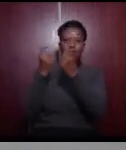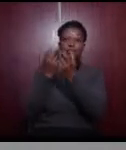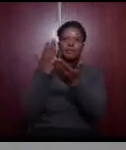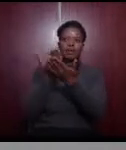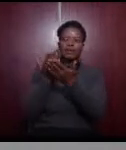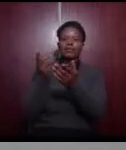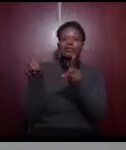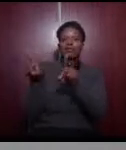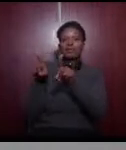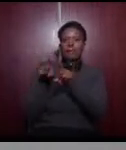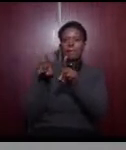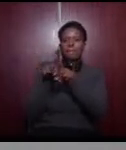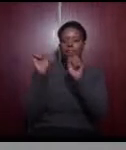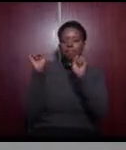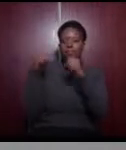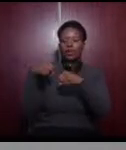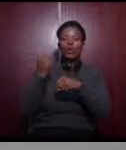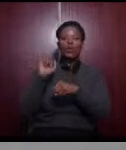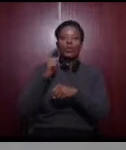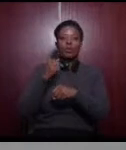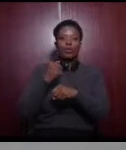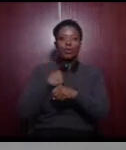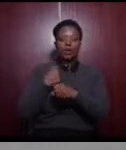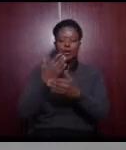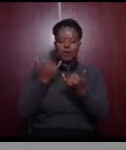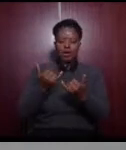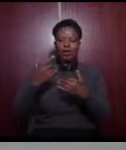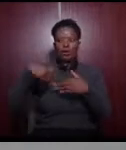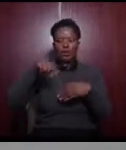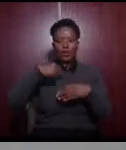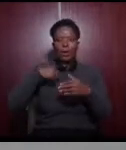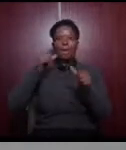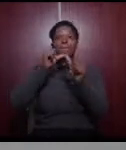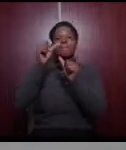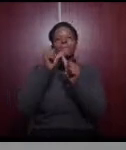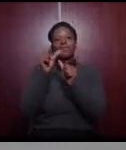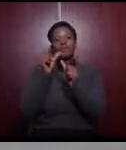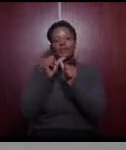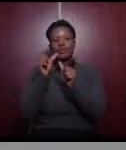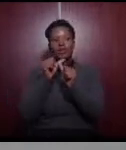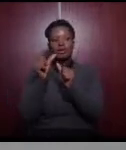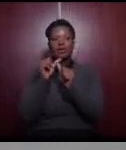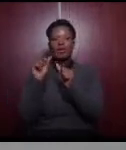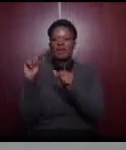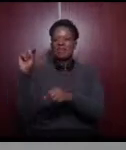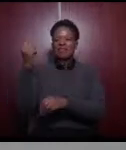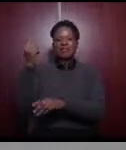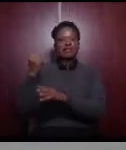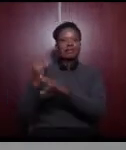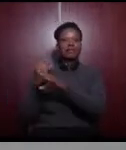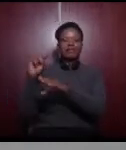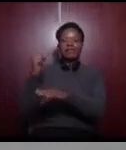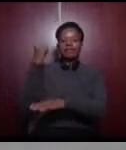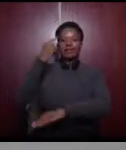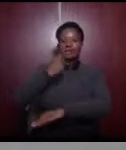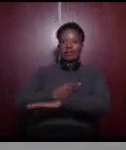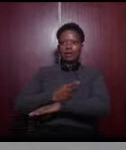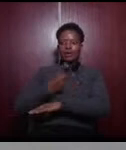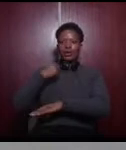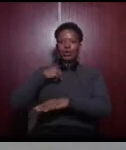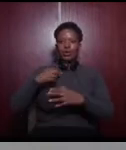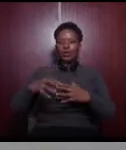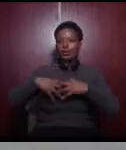that where we are now, we are better off than the first day when we got this brief from